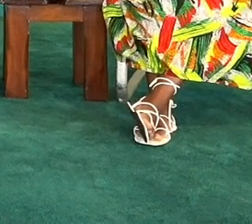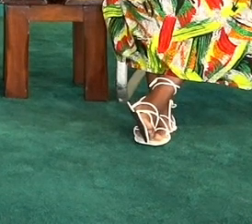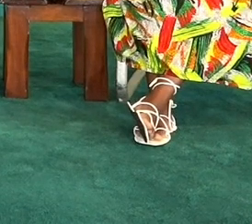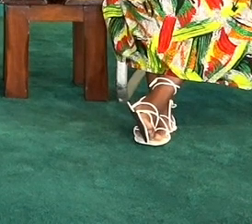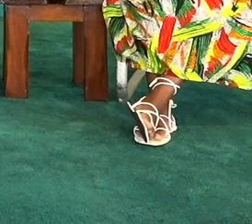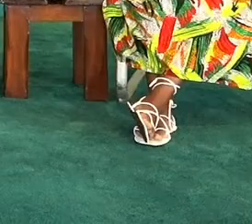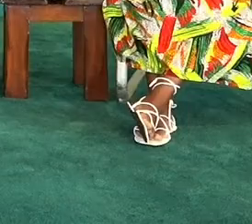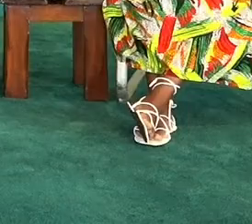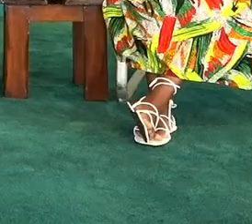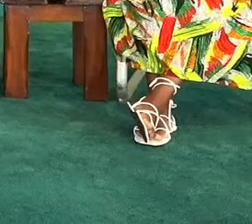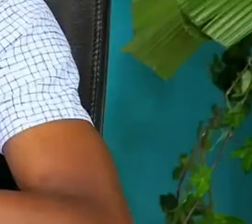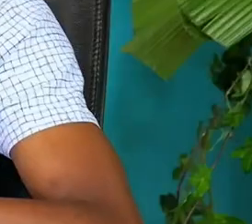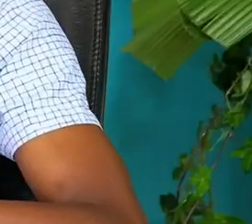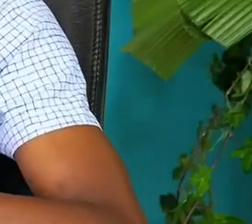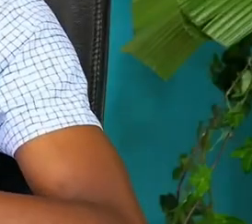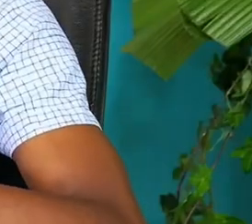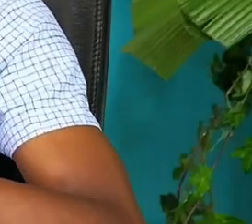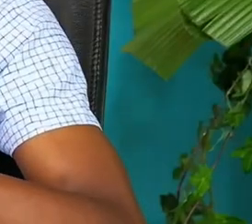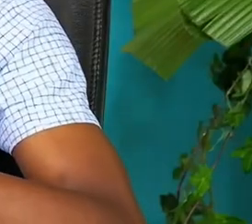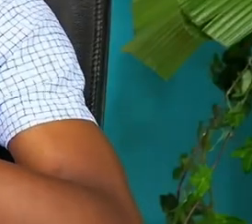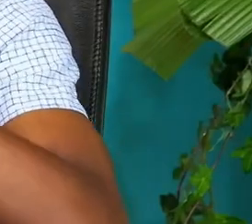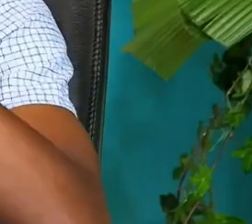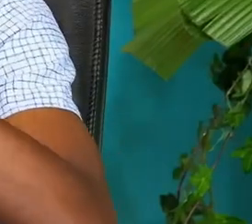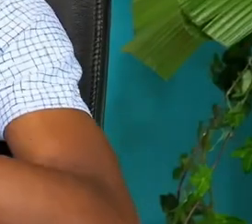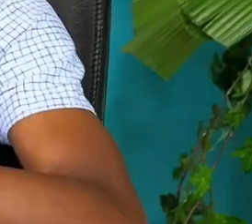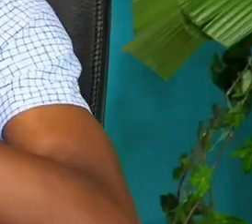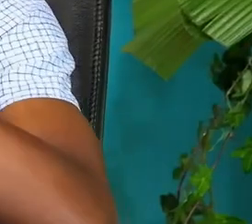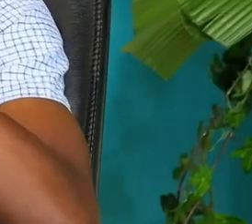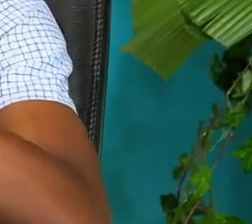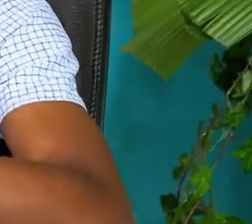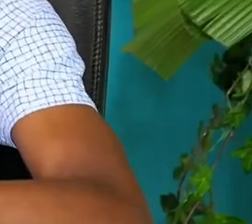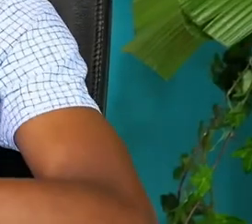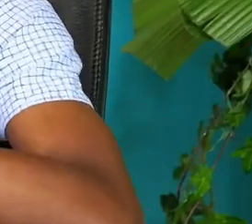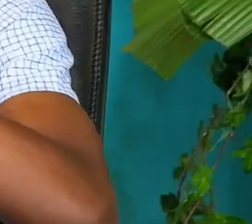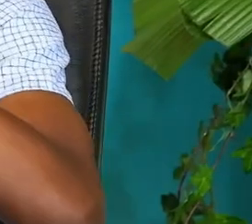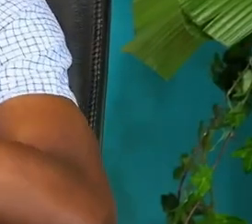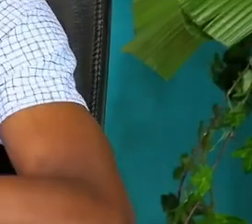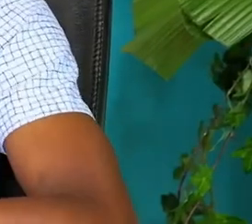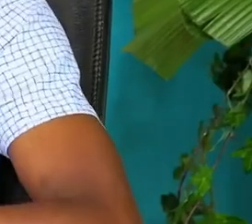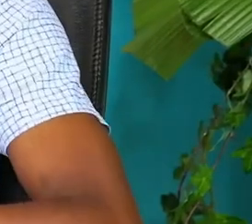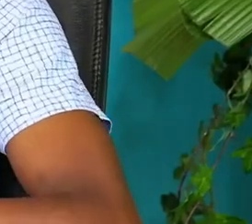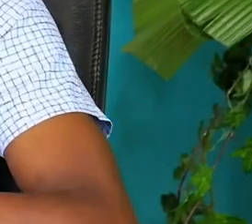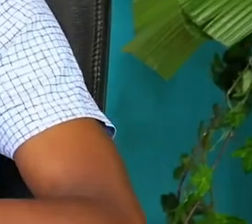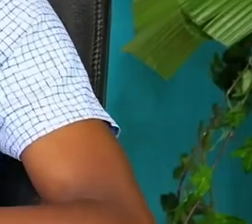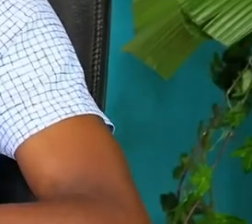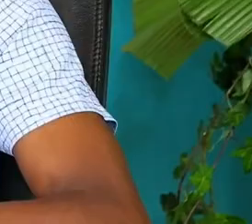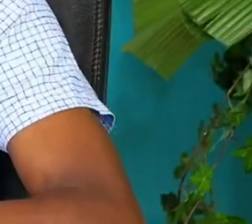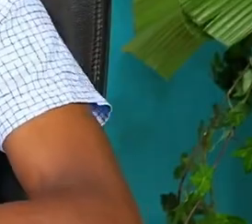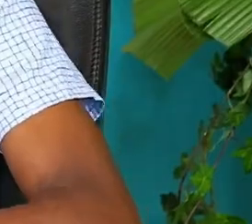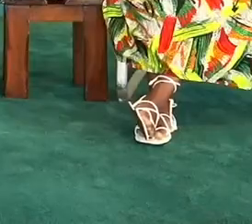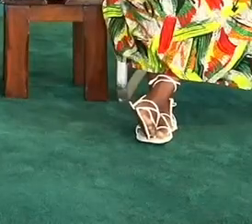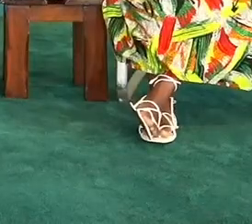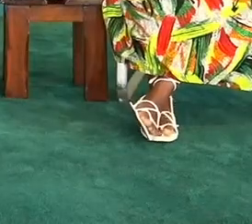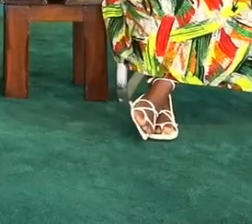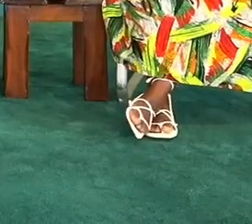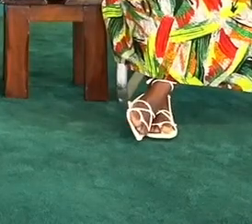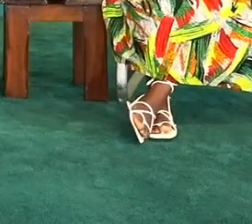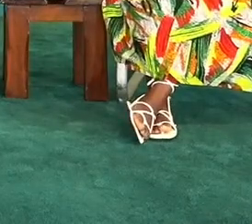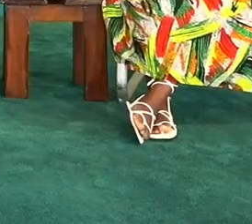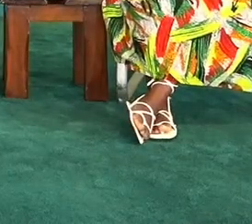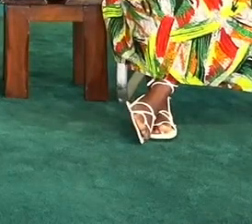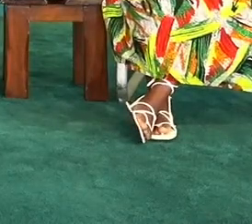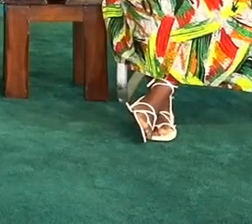who adopts, like, who starts provoking you things when correcting their children or something like that? Pardon, who does